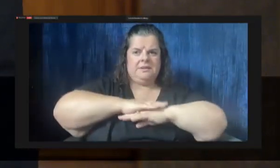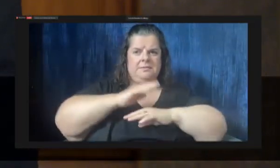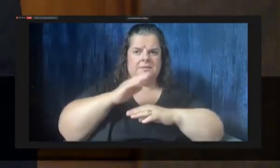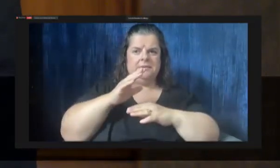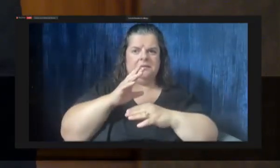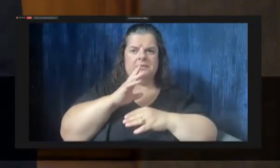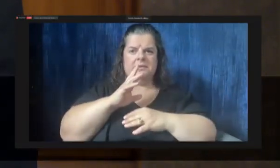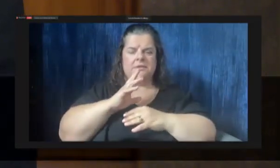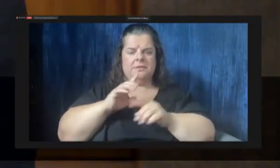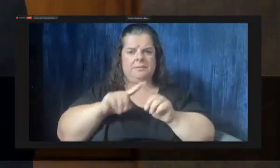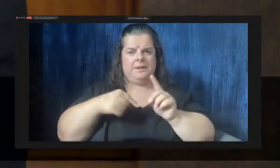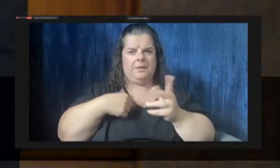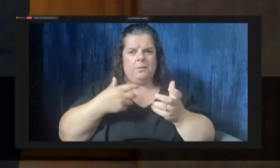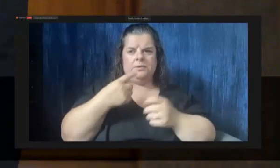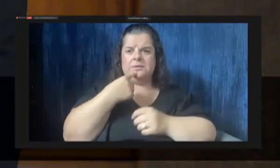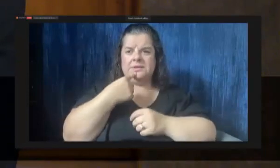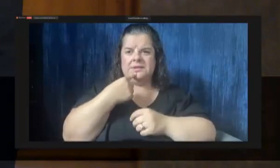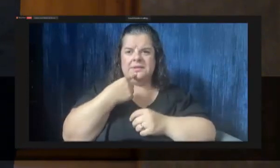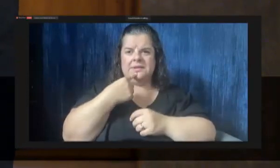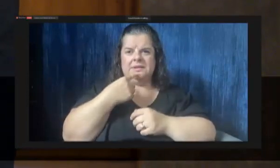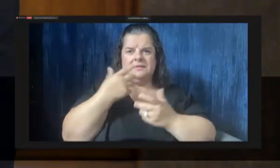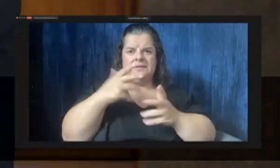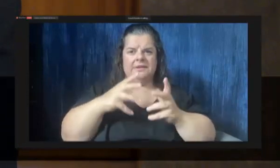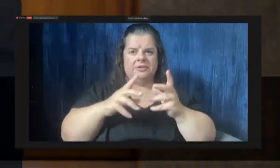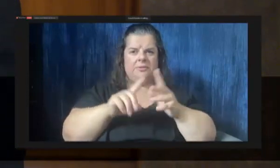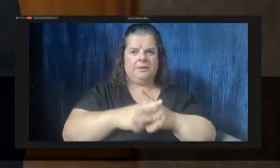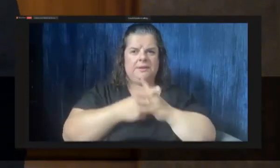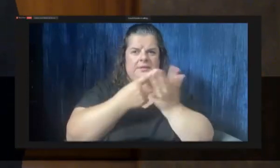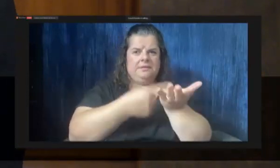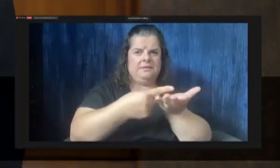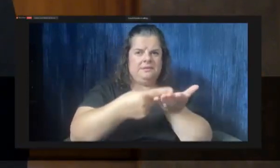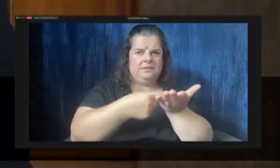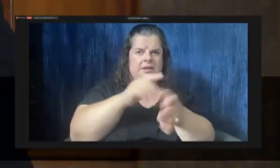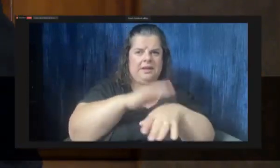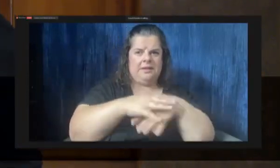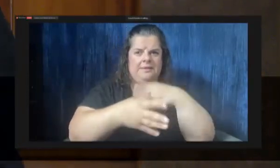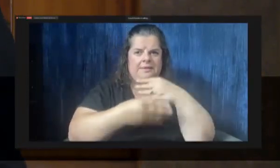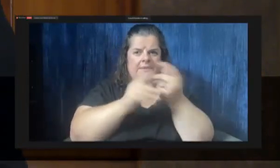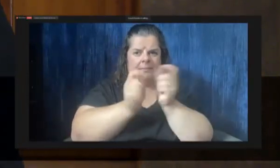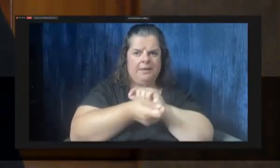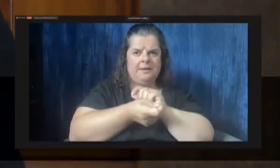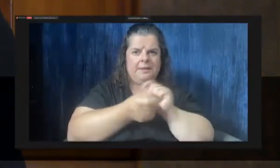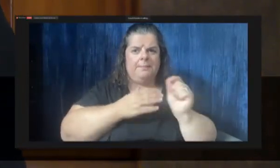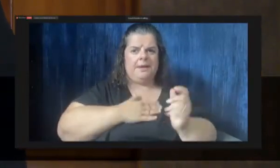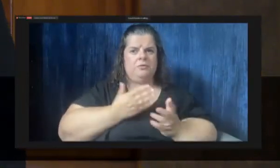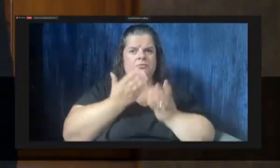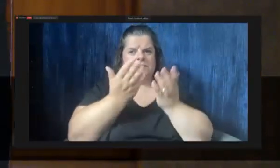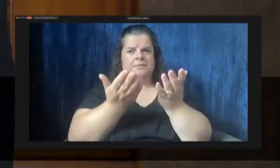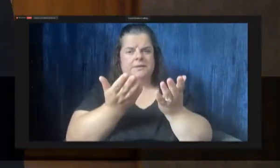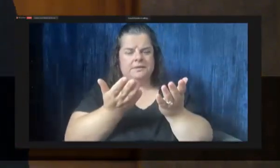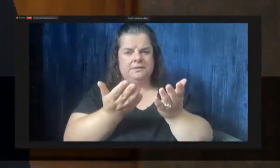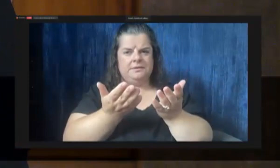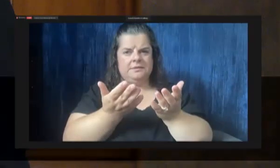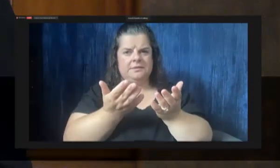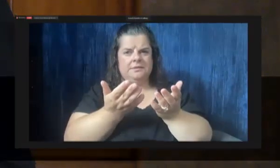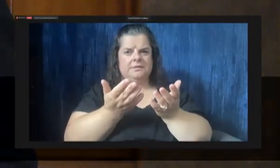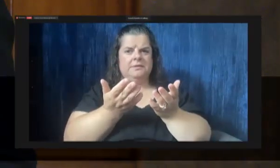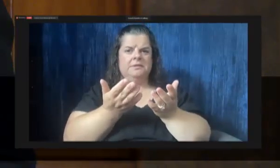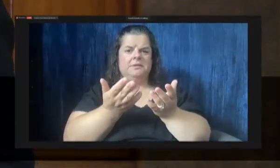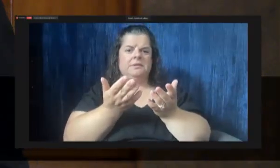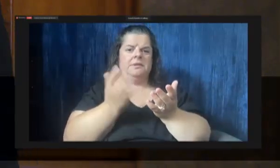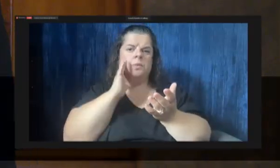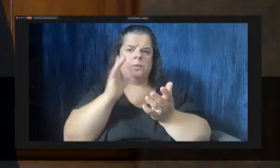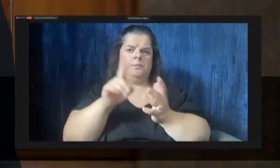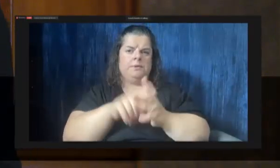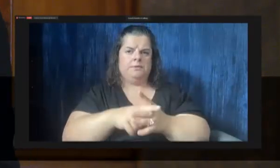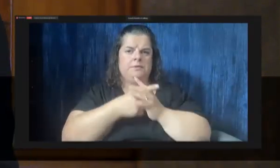I do just want to say that once we do begin discussion on the amendment, my recommendation would be to begin